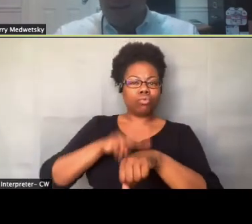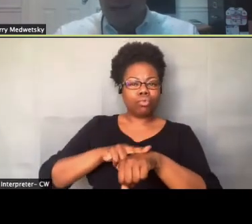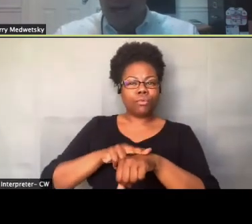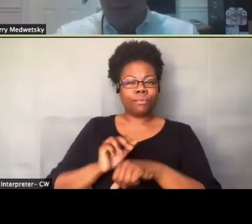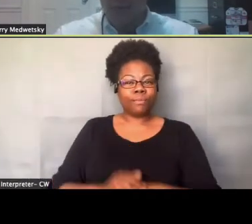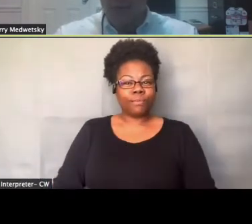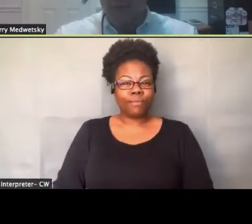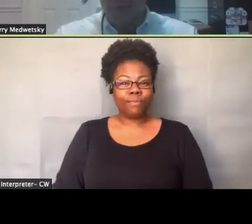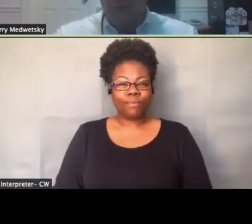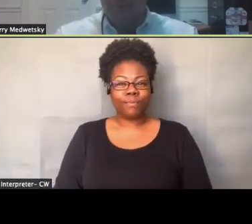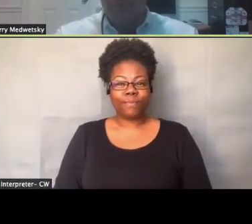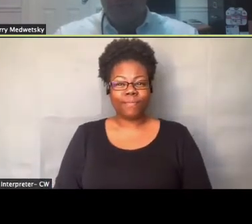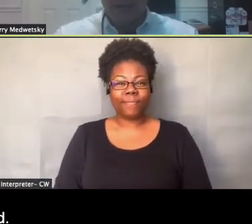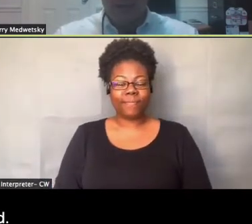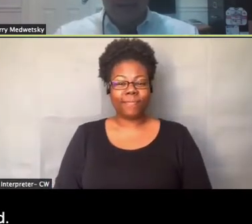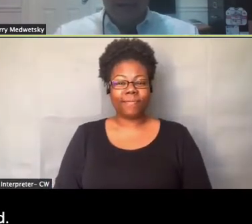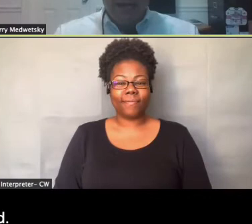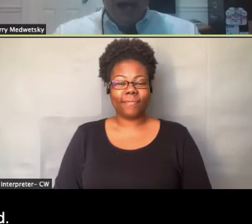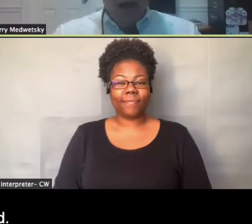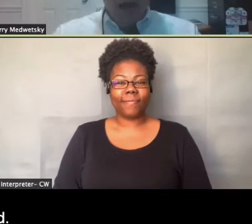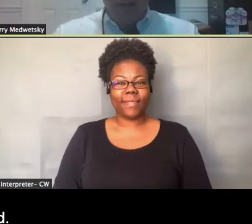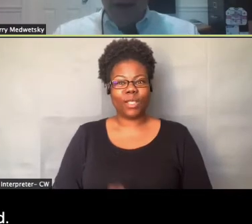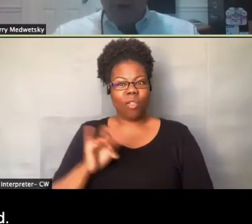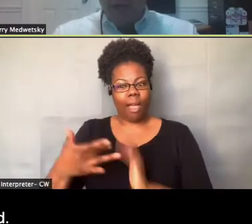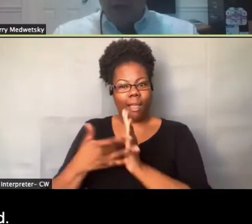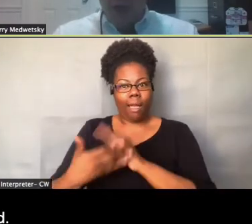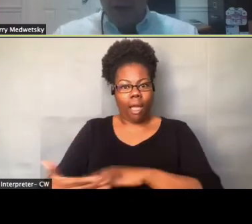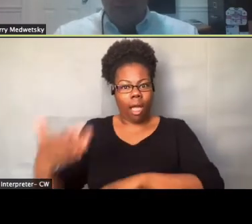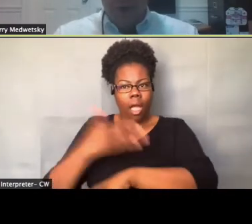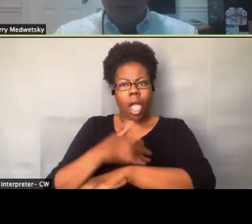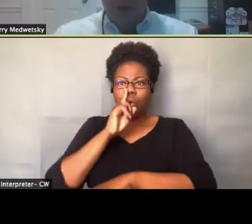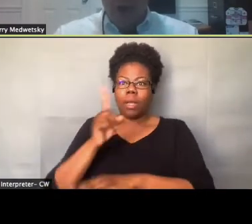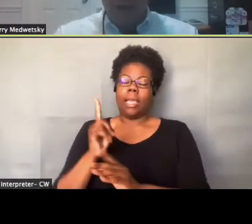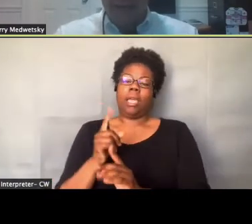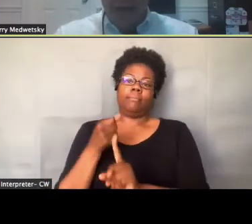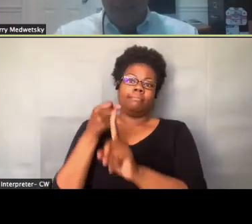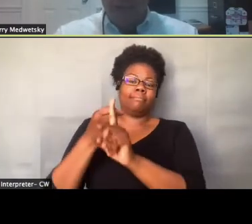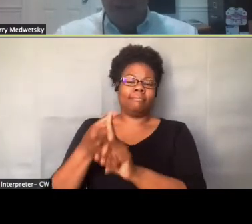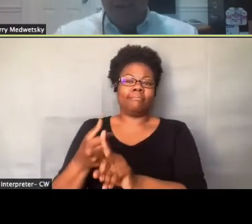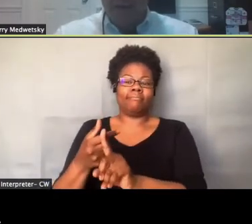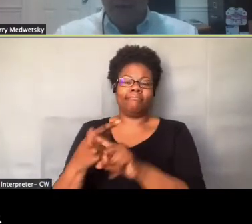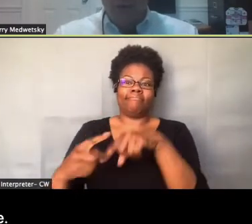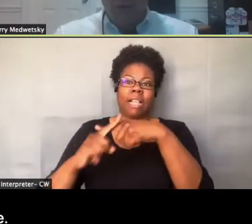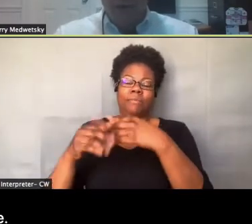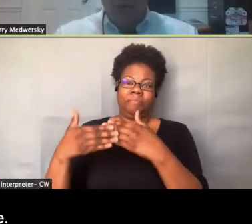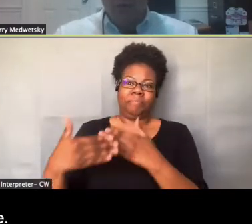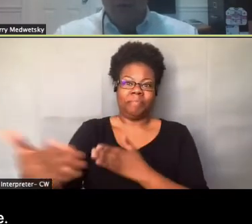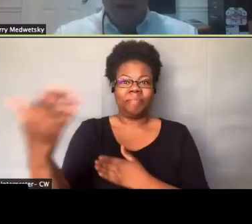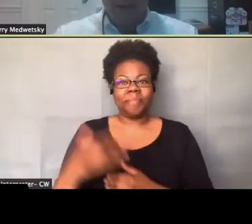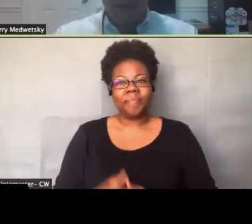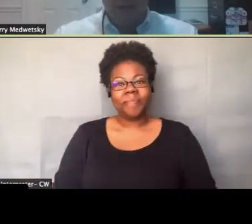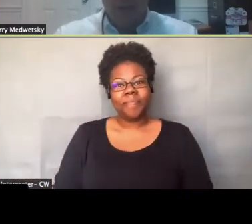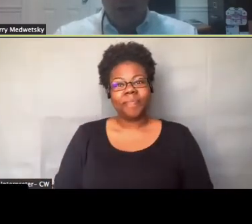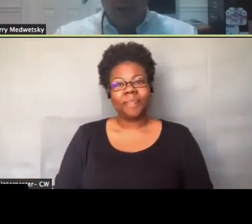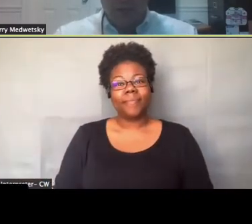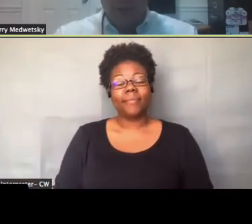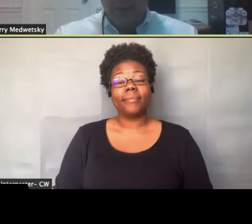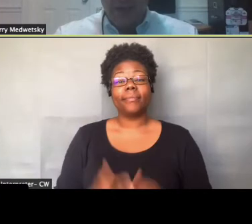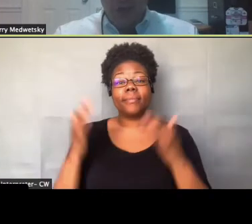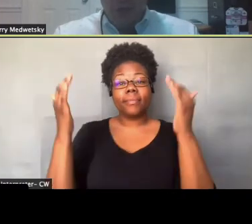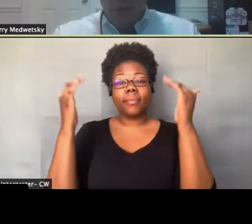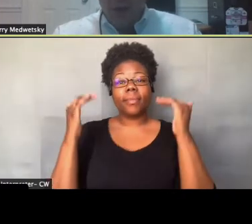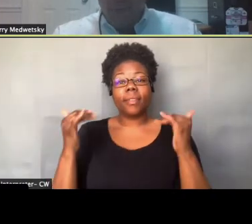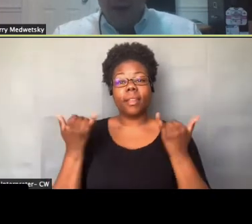many things to happen going forward. I'm now going to talk about what's called adaptive directional mic